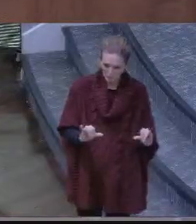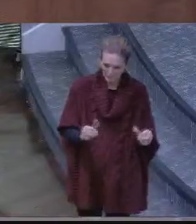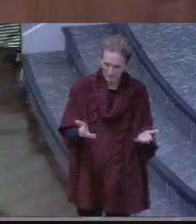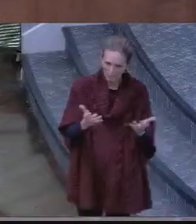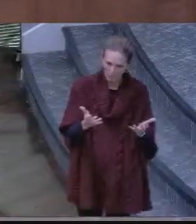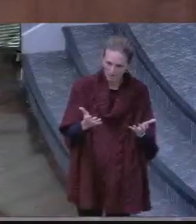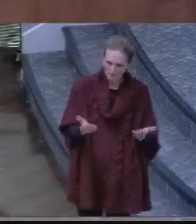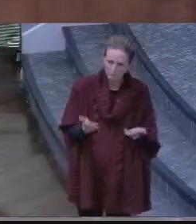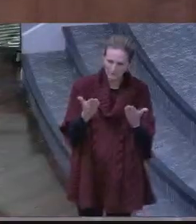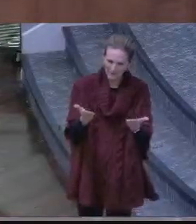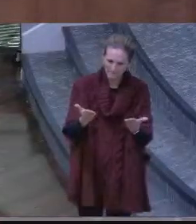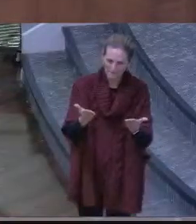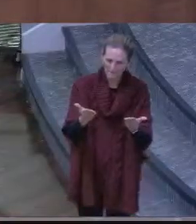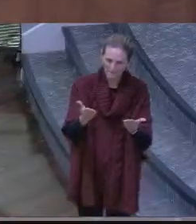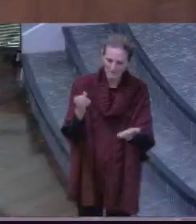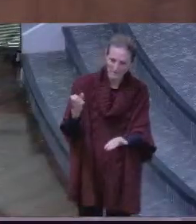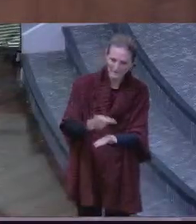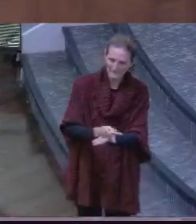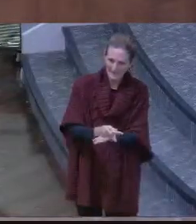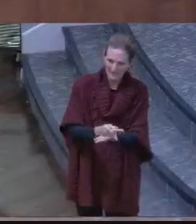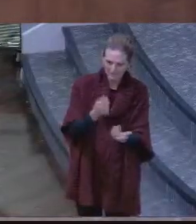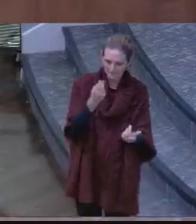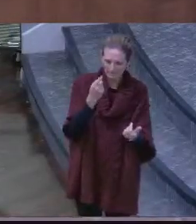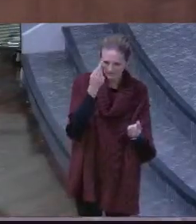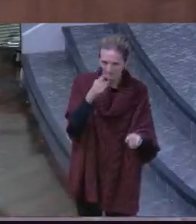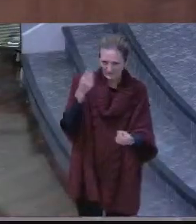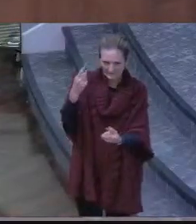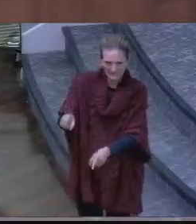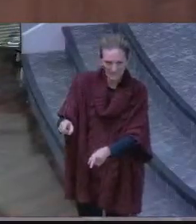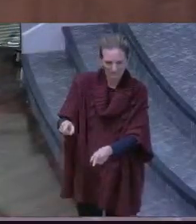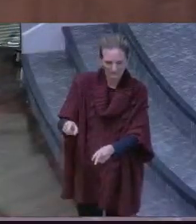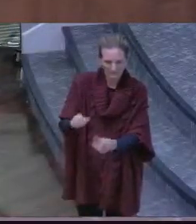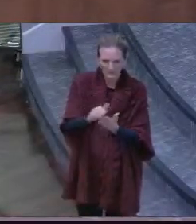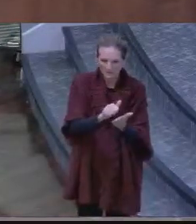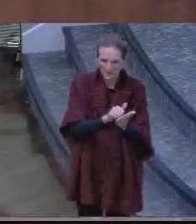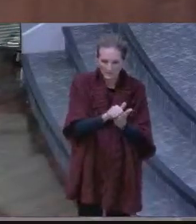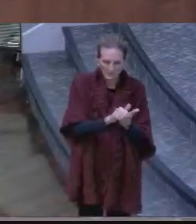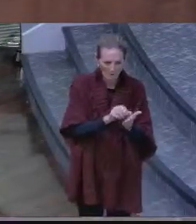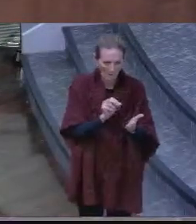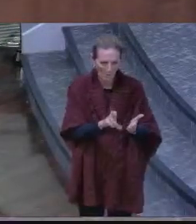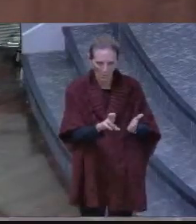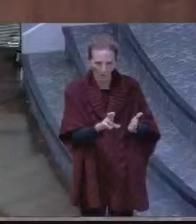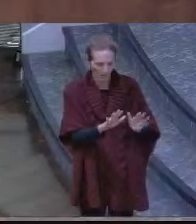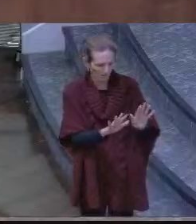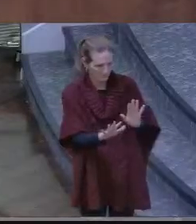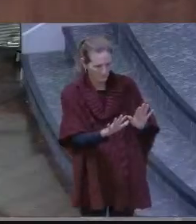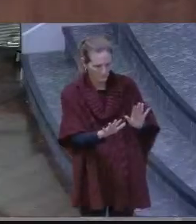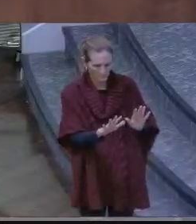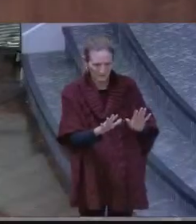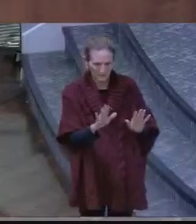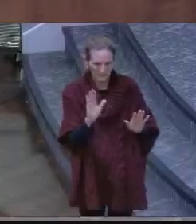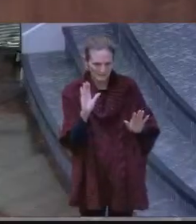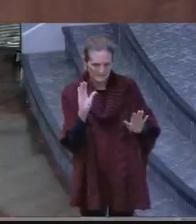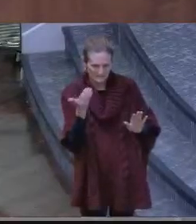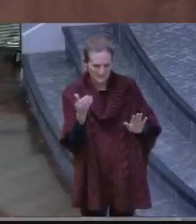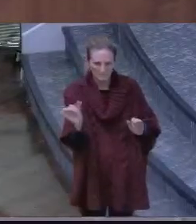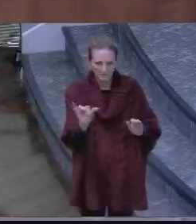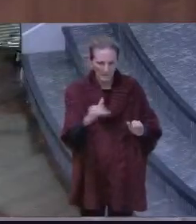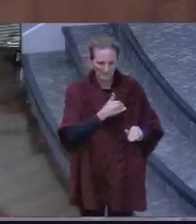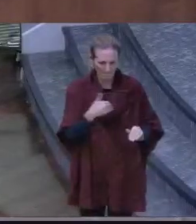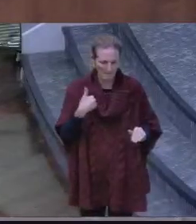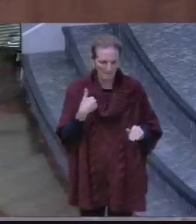be placed in the consent agenda, or? Yes, It ma'am. seems like there are members that are still having issues with the language in it,